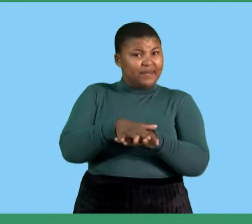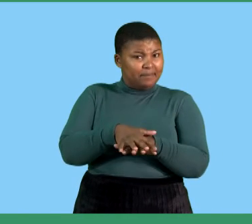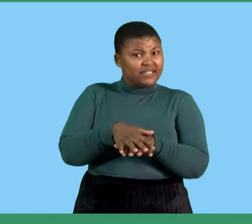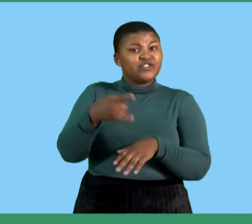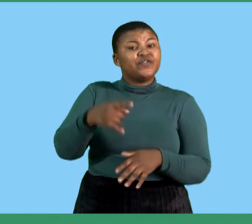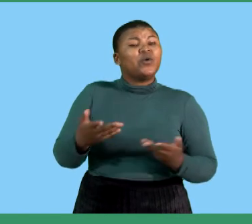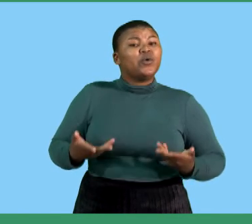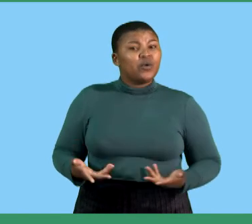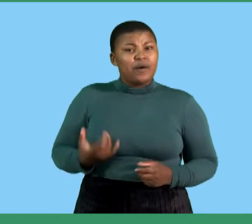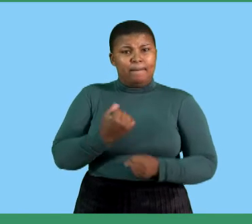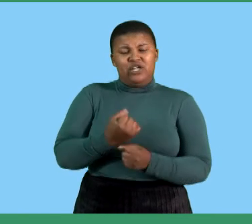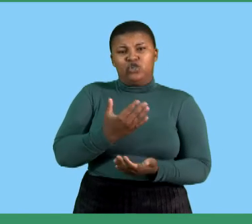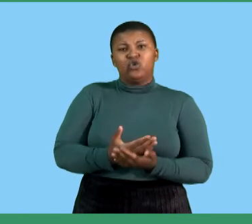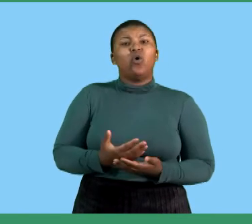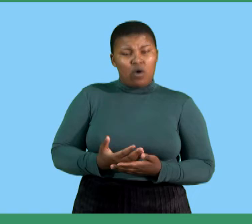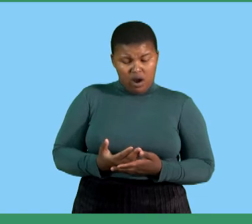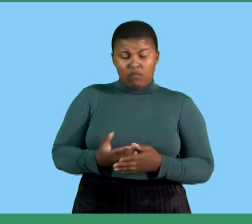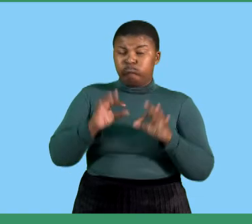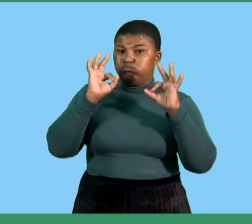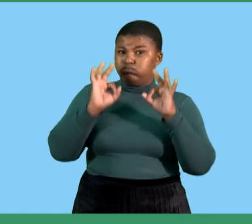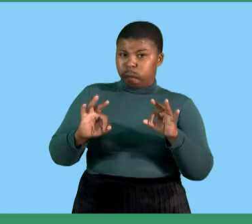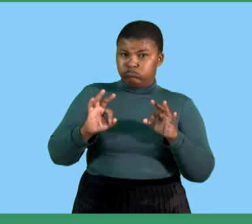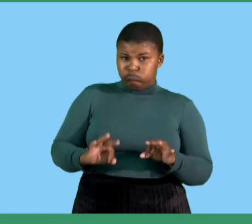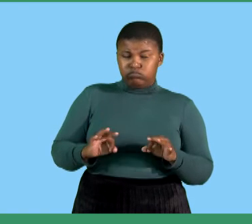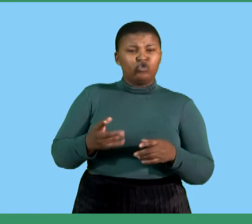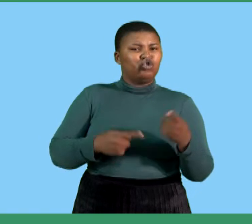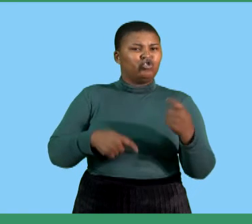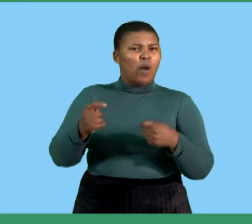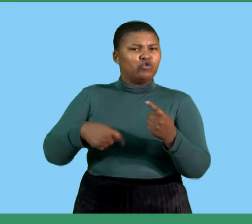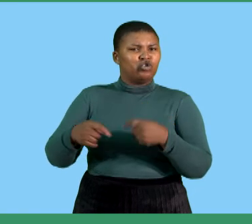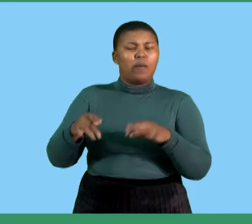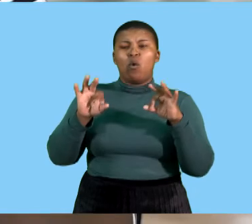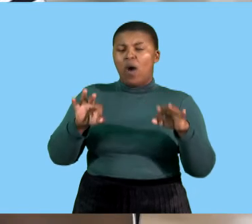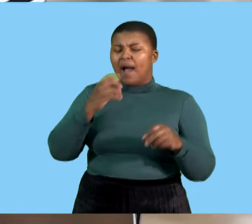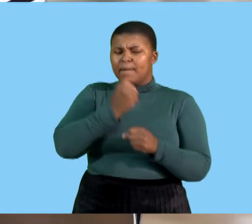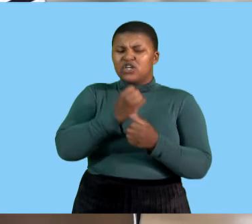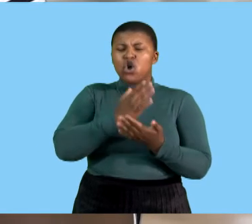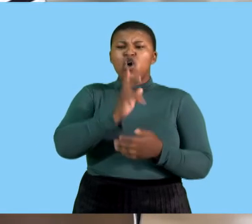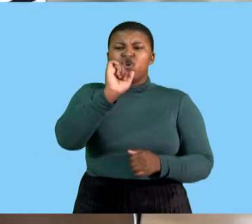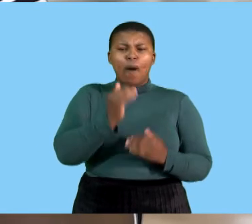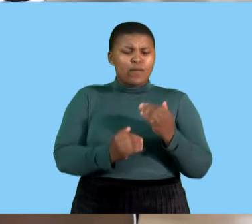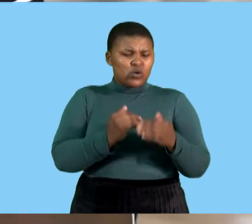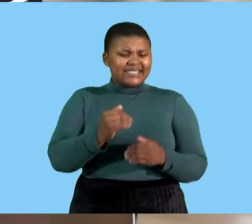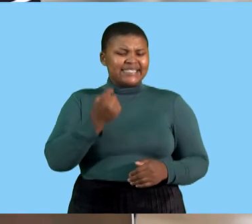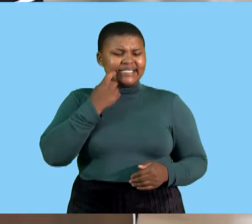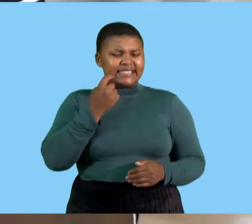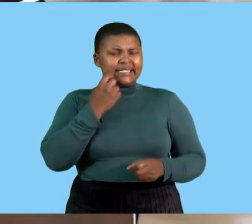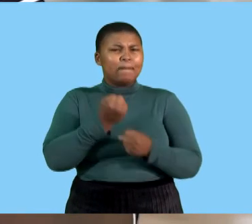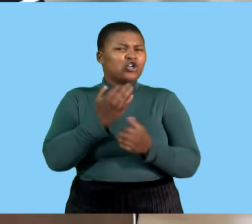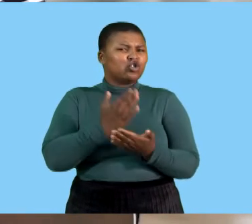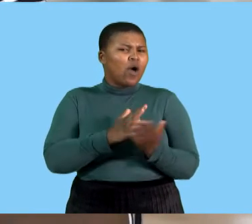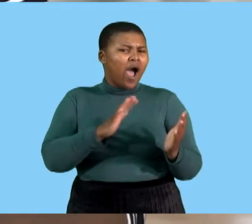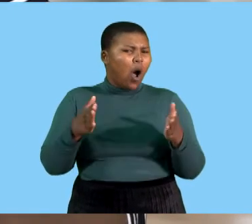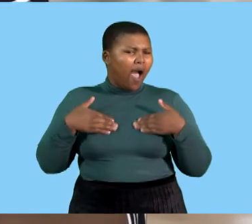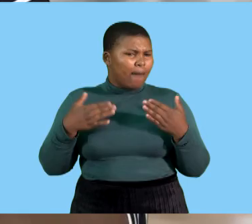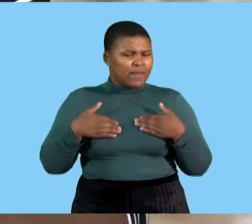to ensure a pleasant shopping experience. How do you make sure that people are happy in our business? What process are we